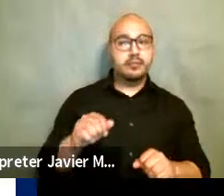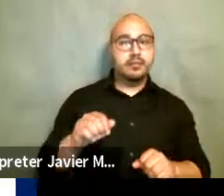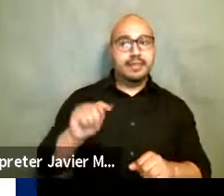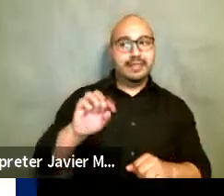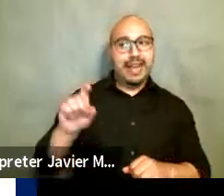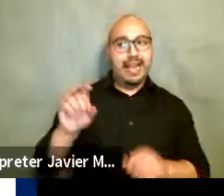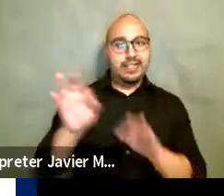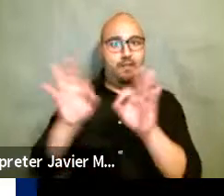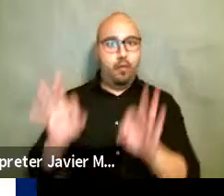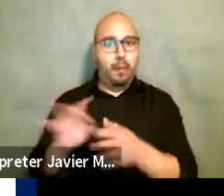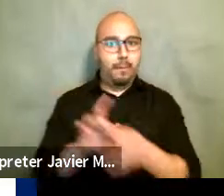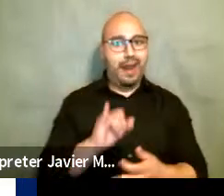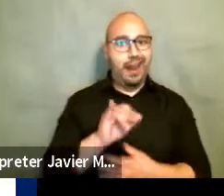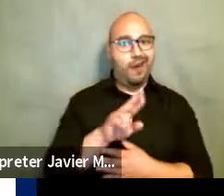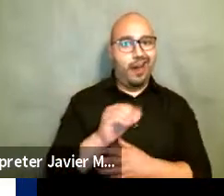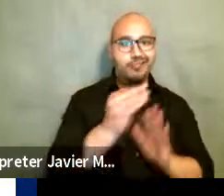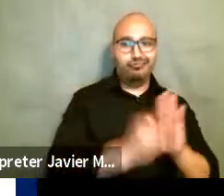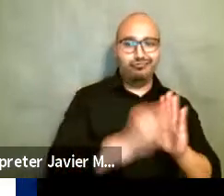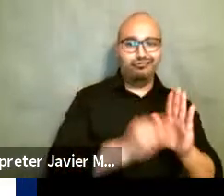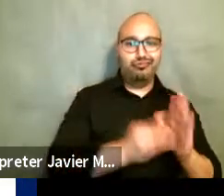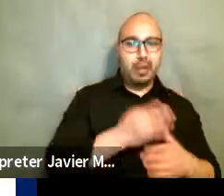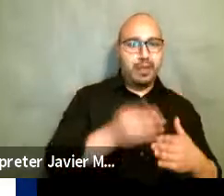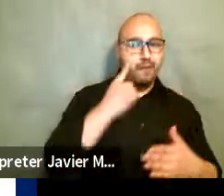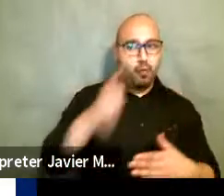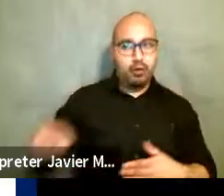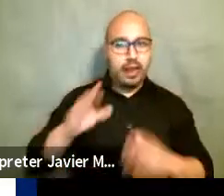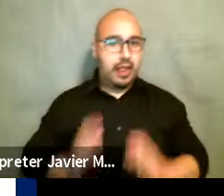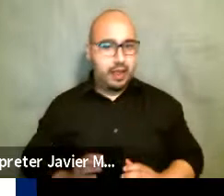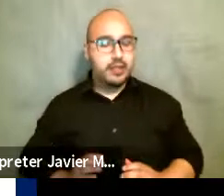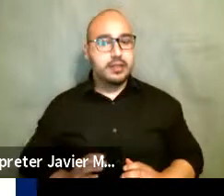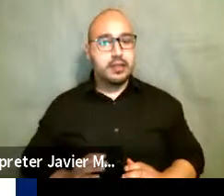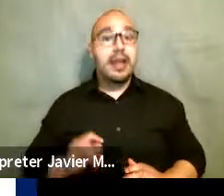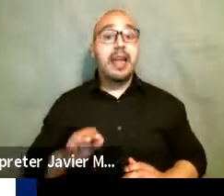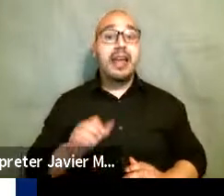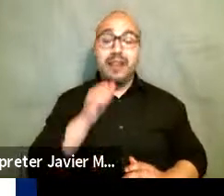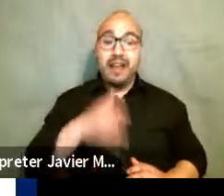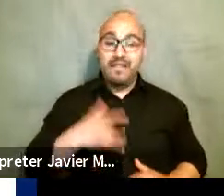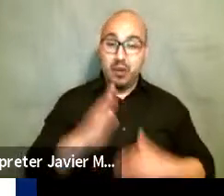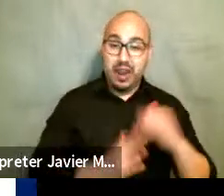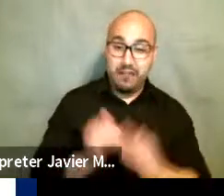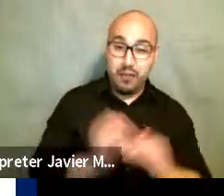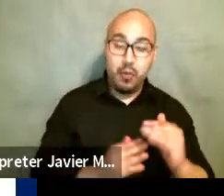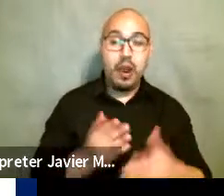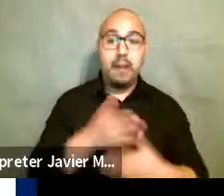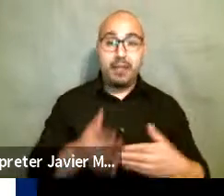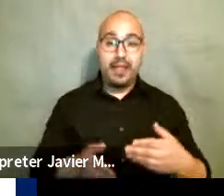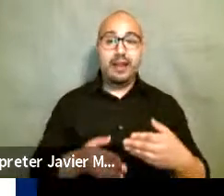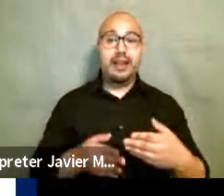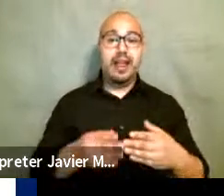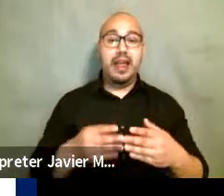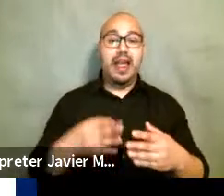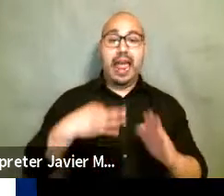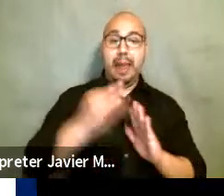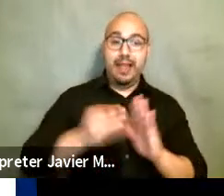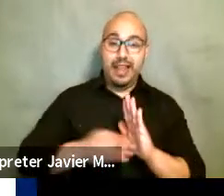forms for the clients who come in. And then if you don't feel comfortable actually completing the applications and